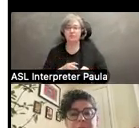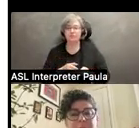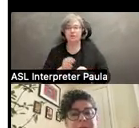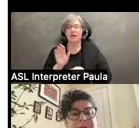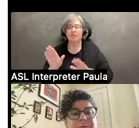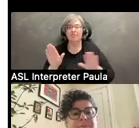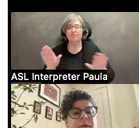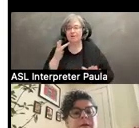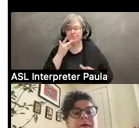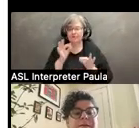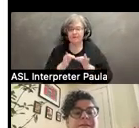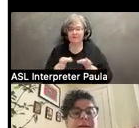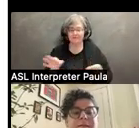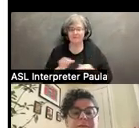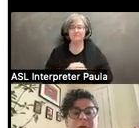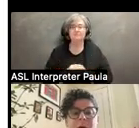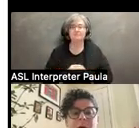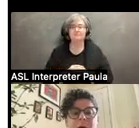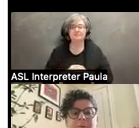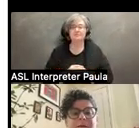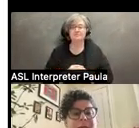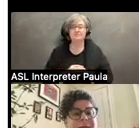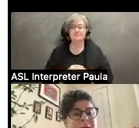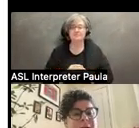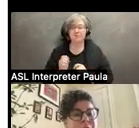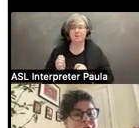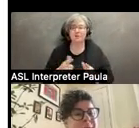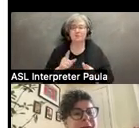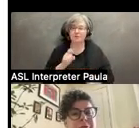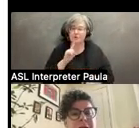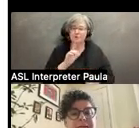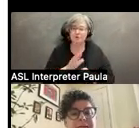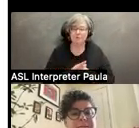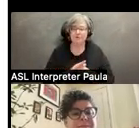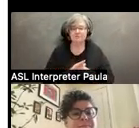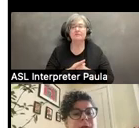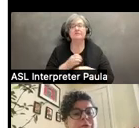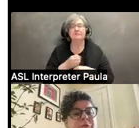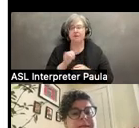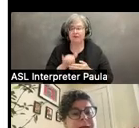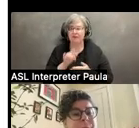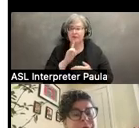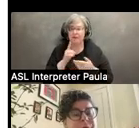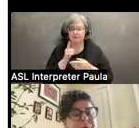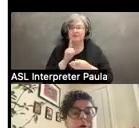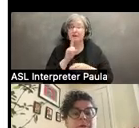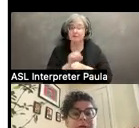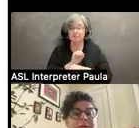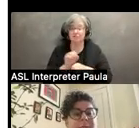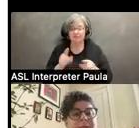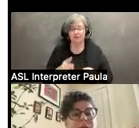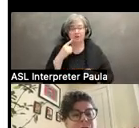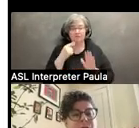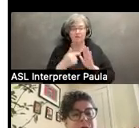preferred language. This takes everyone's commitment and effort to make a reality. For example, we